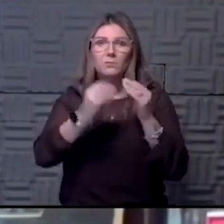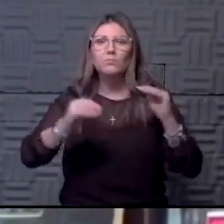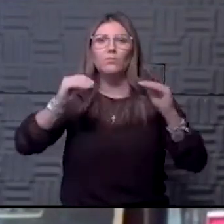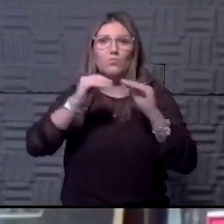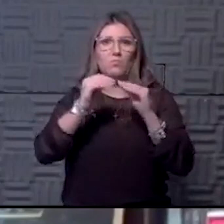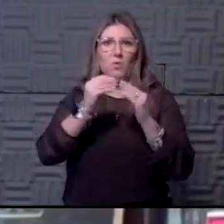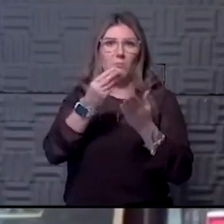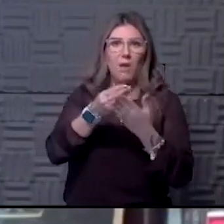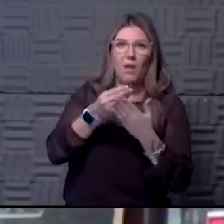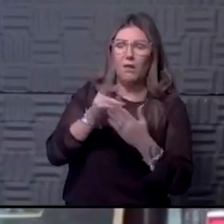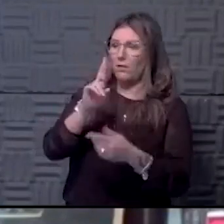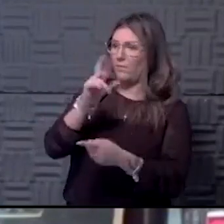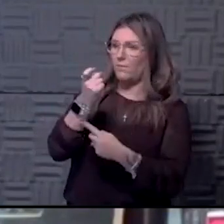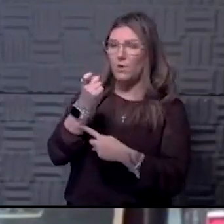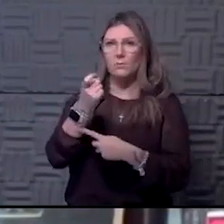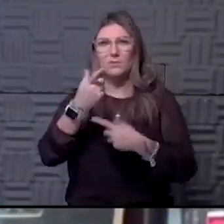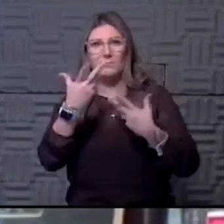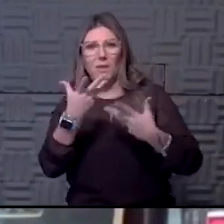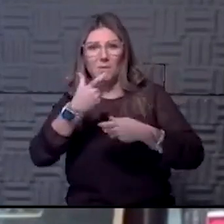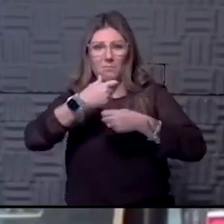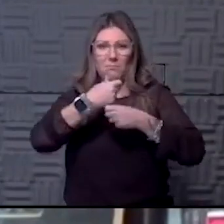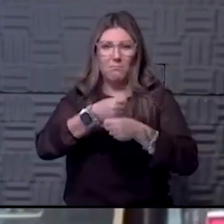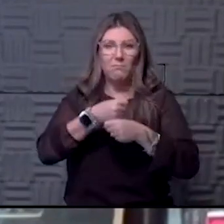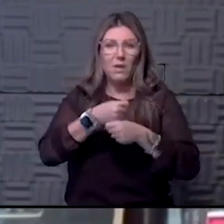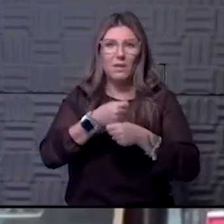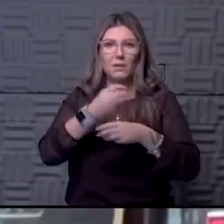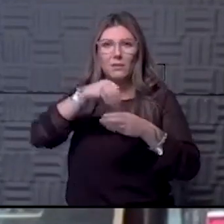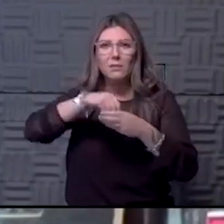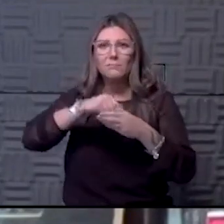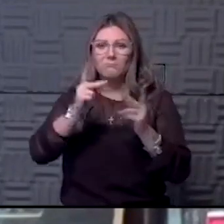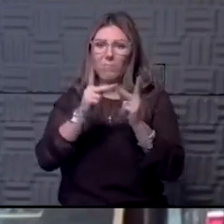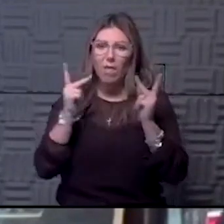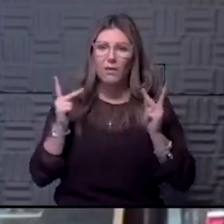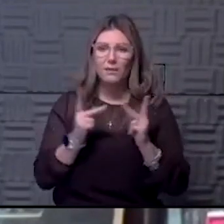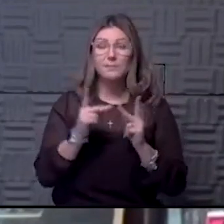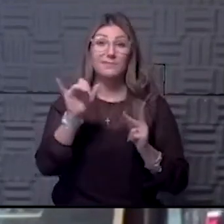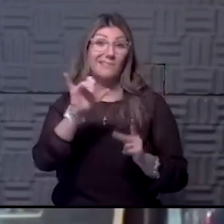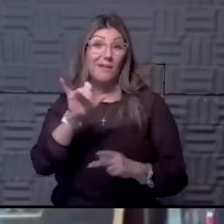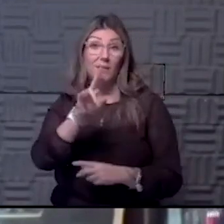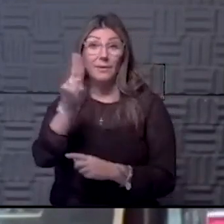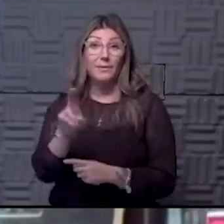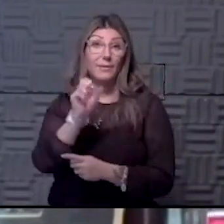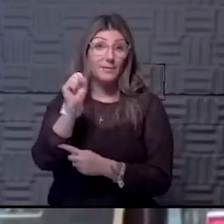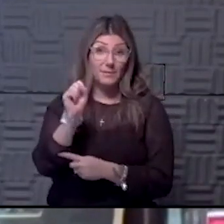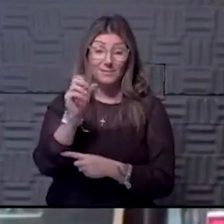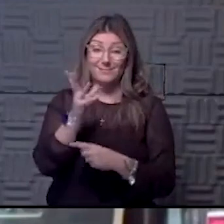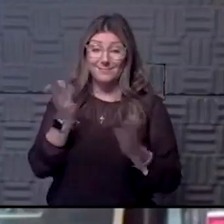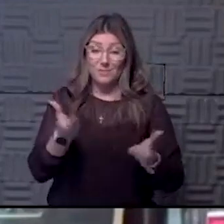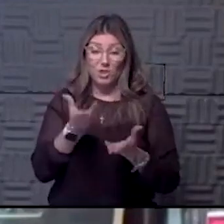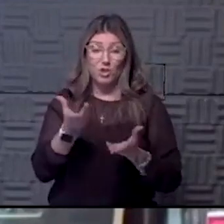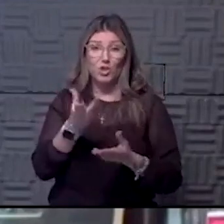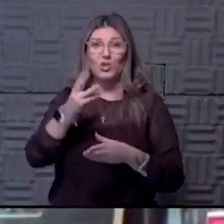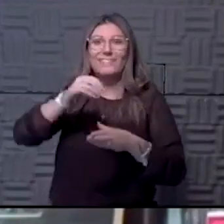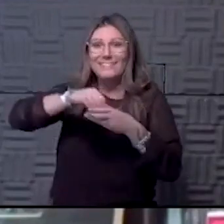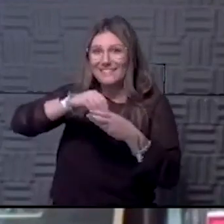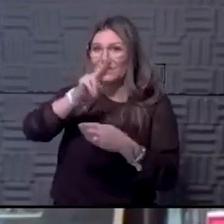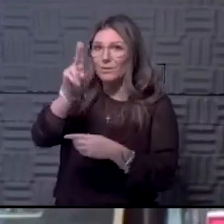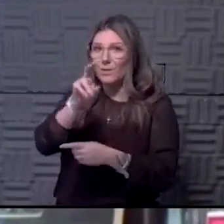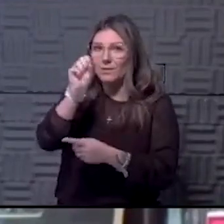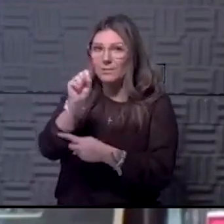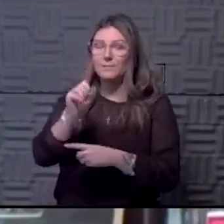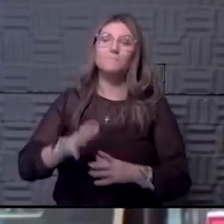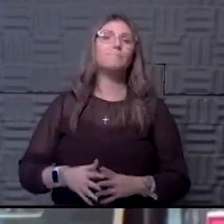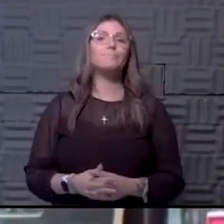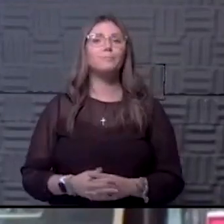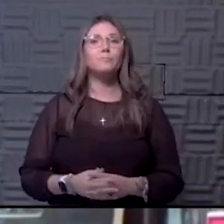may cost more money because they're manufactured in places like the United States, in the United States, let me say it that way.